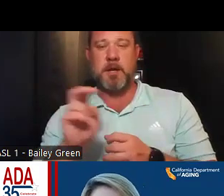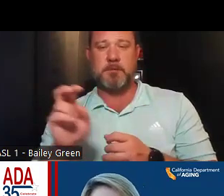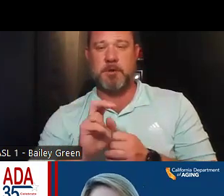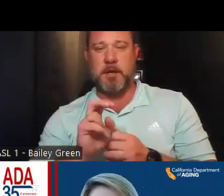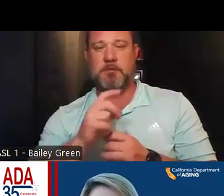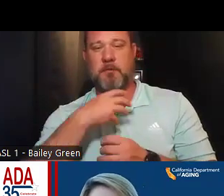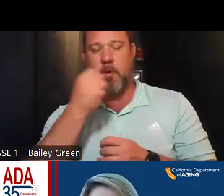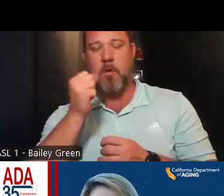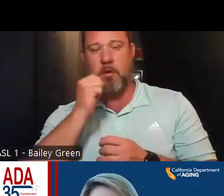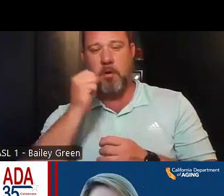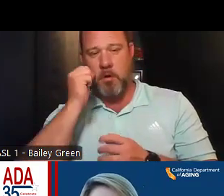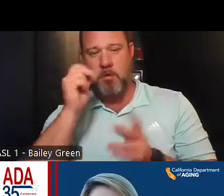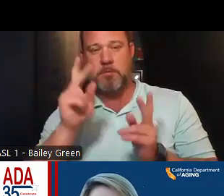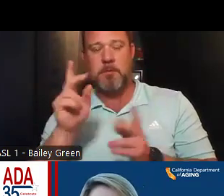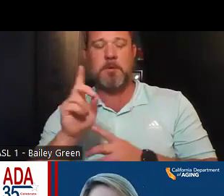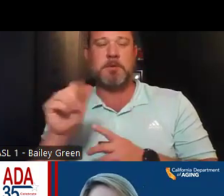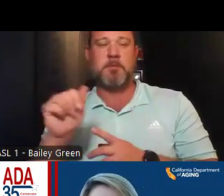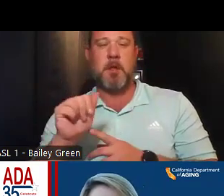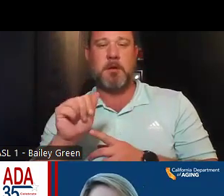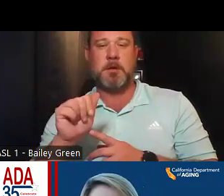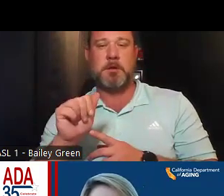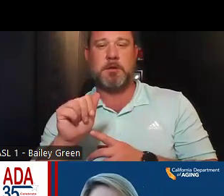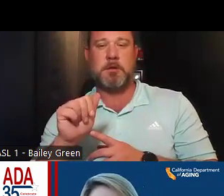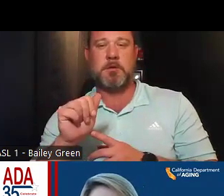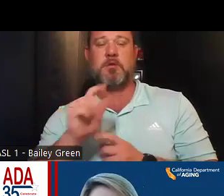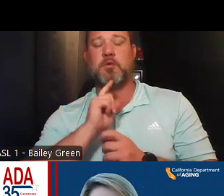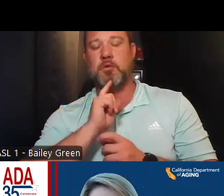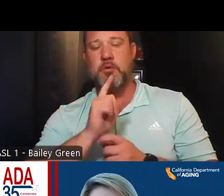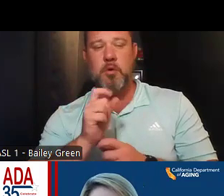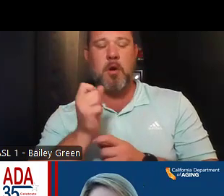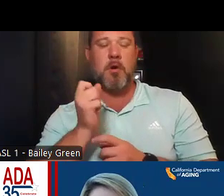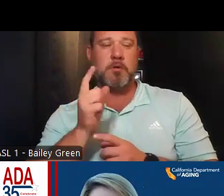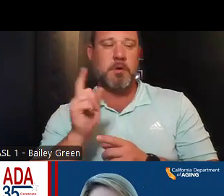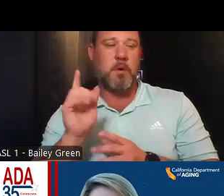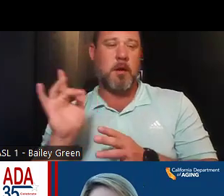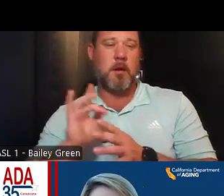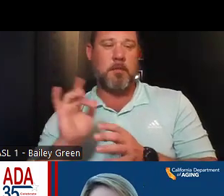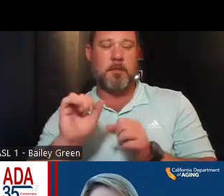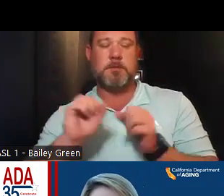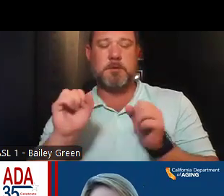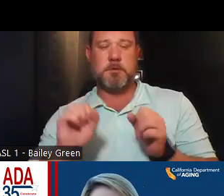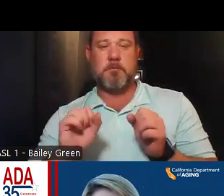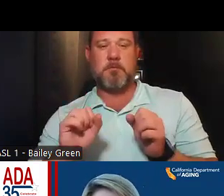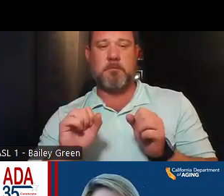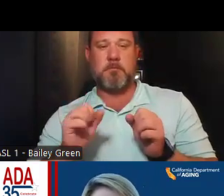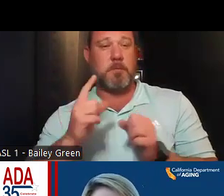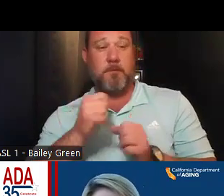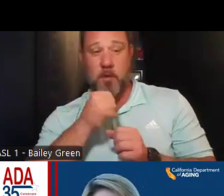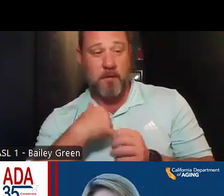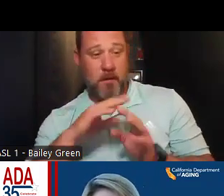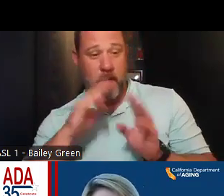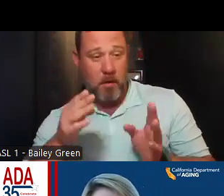for older adults and people with disabilities in order to truly understand where the gaps in the system are. Because if you don't have housing